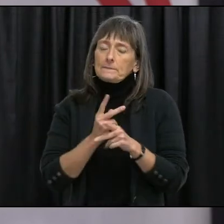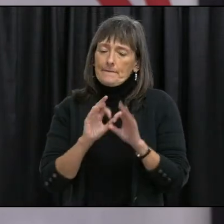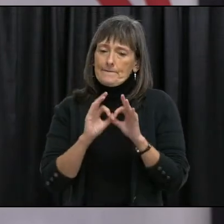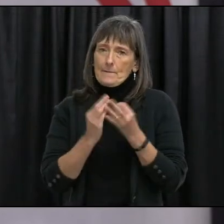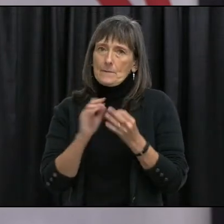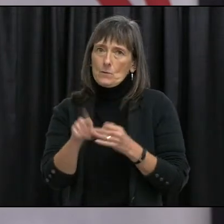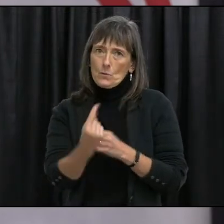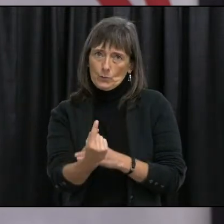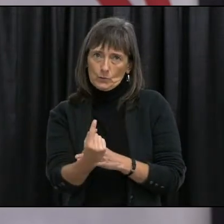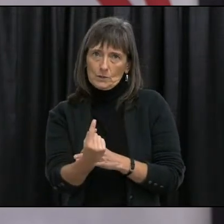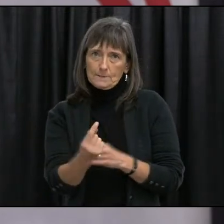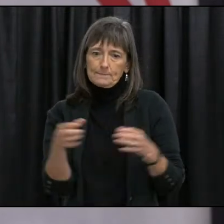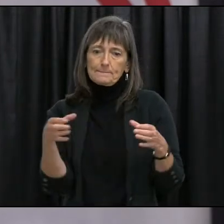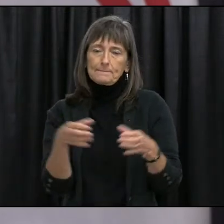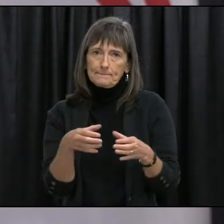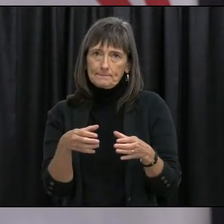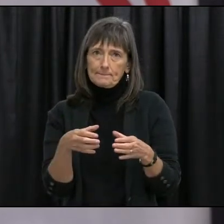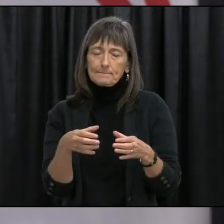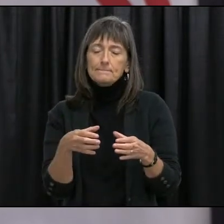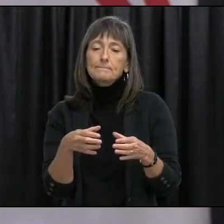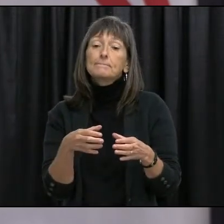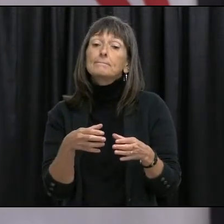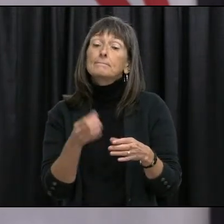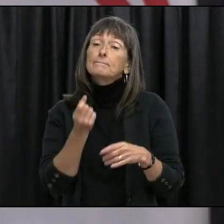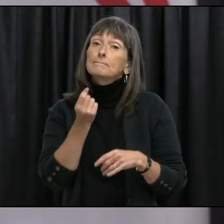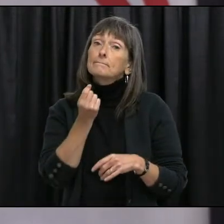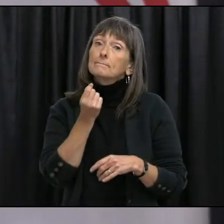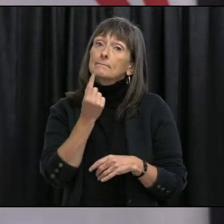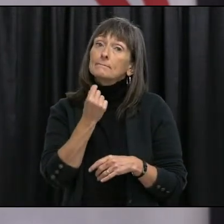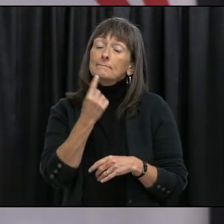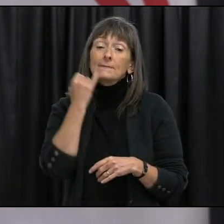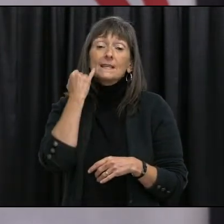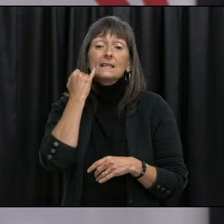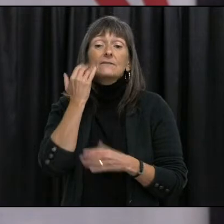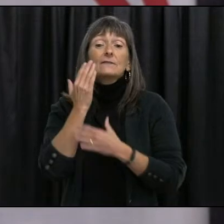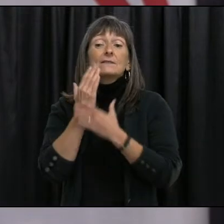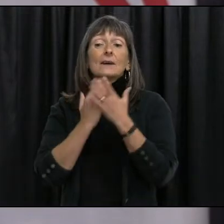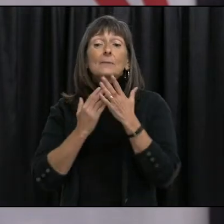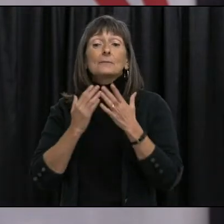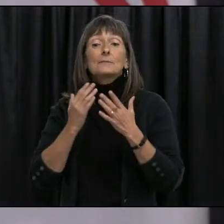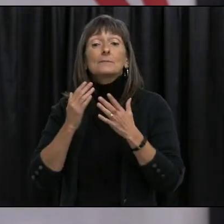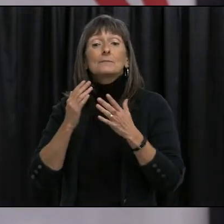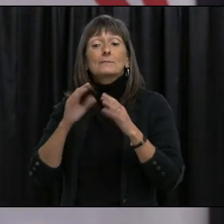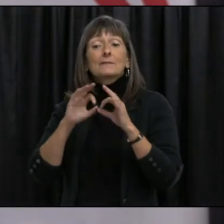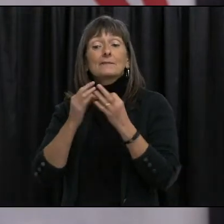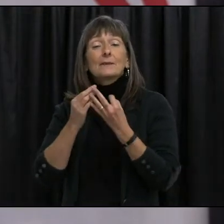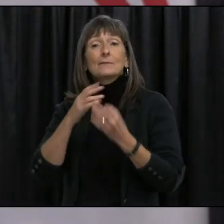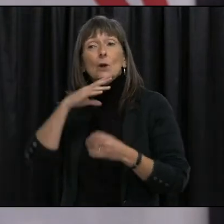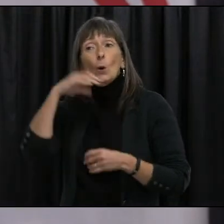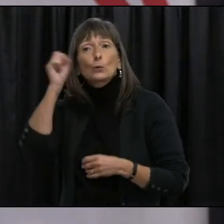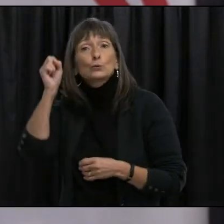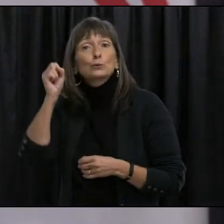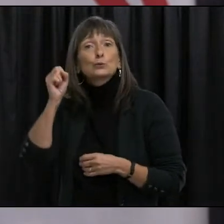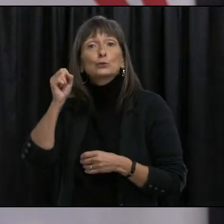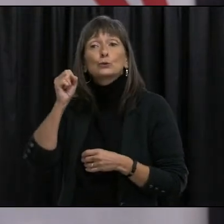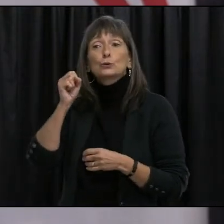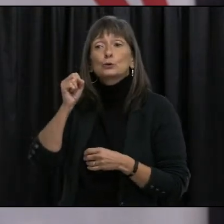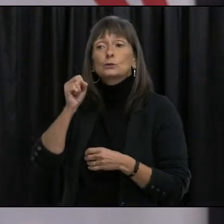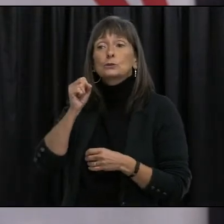gathering, particularly bearing in mind if you have elderly relatives or family members who